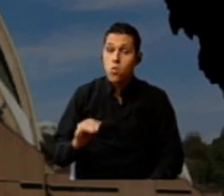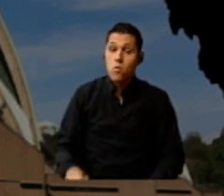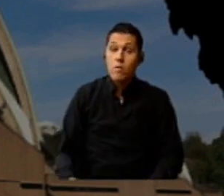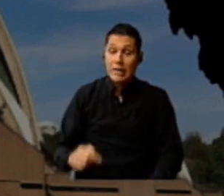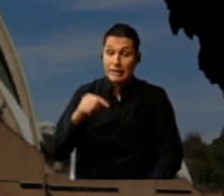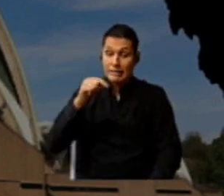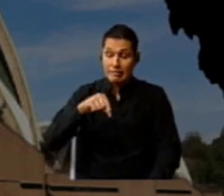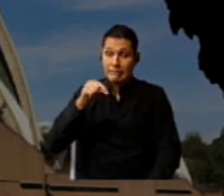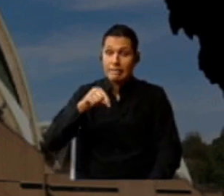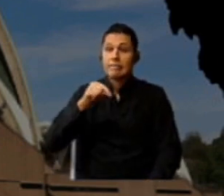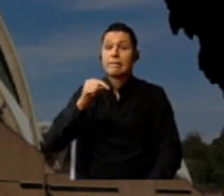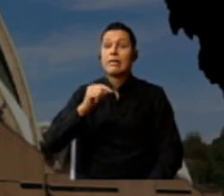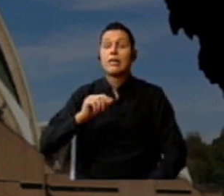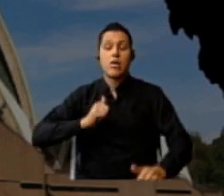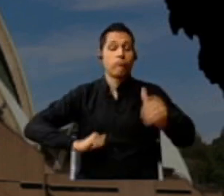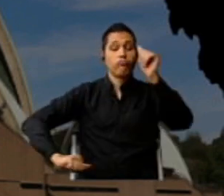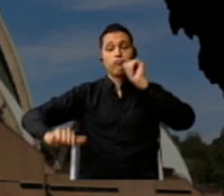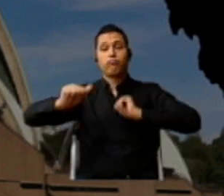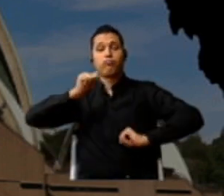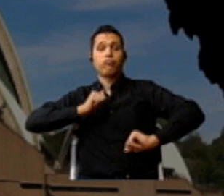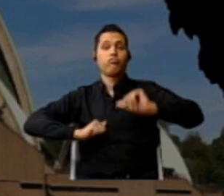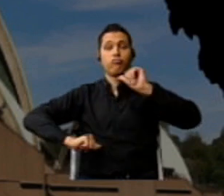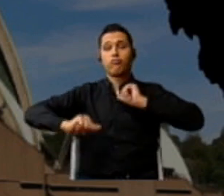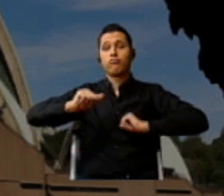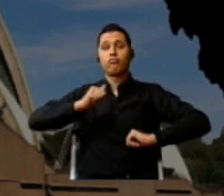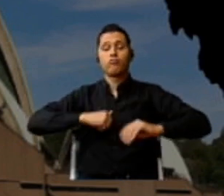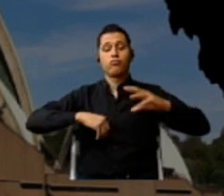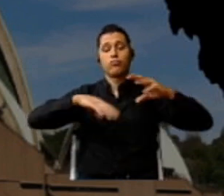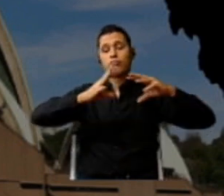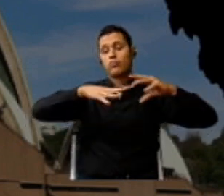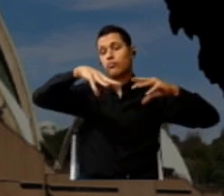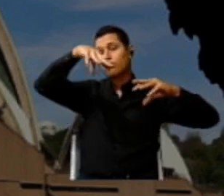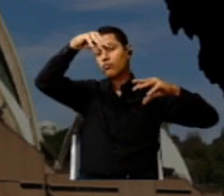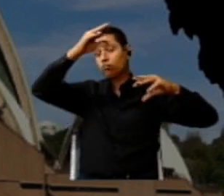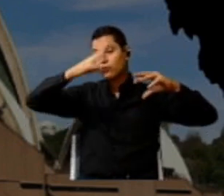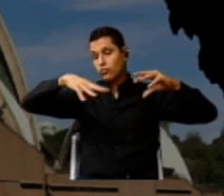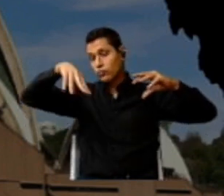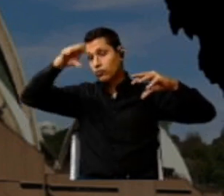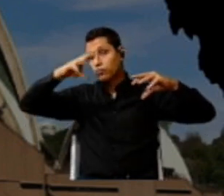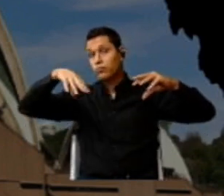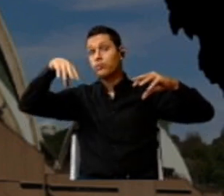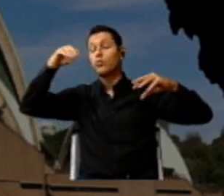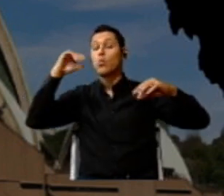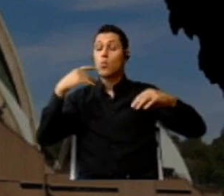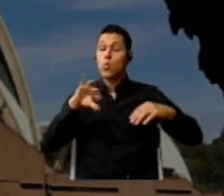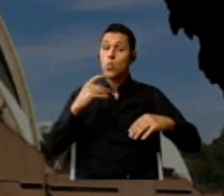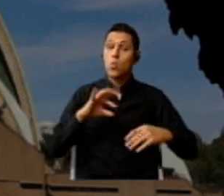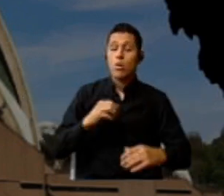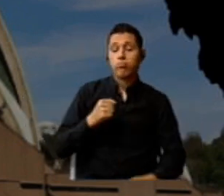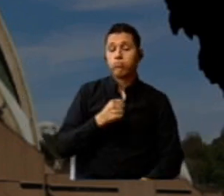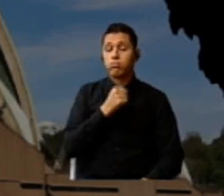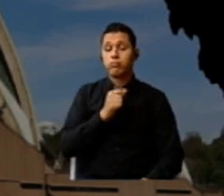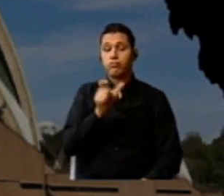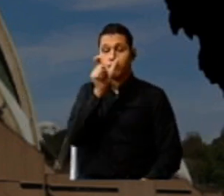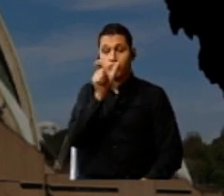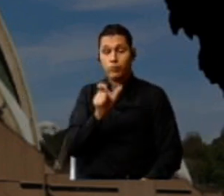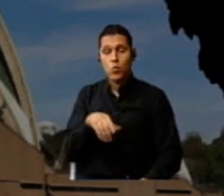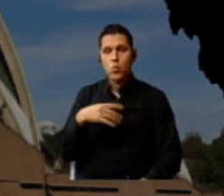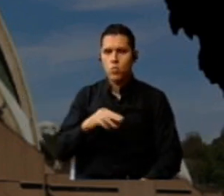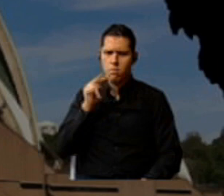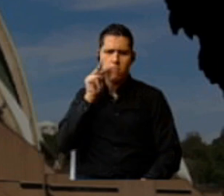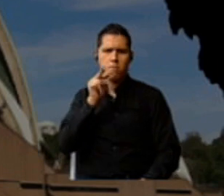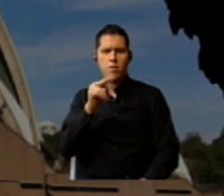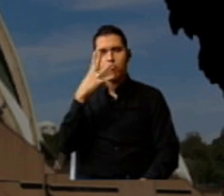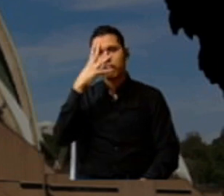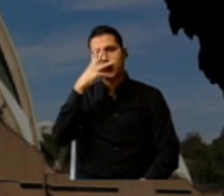Sydney Opera House in Australia. Famous singers like Pavarotti sing there.